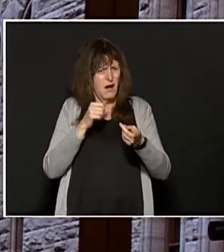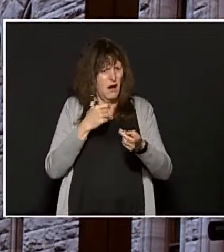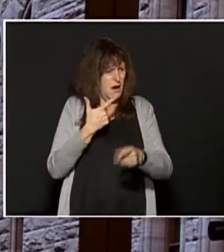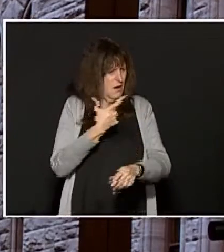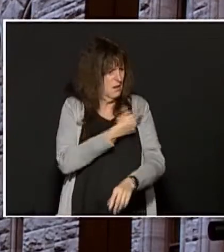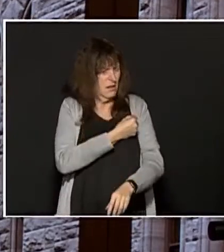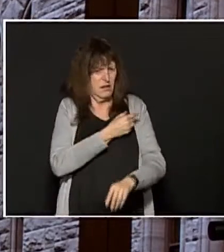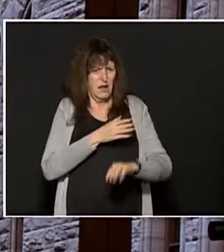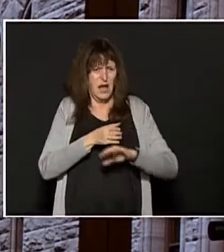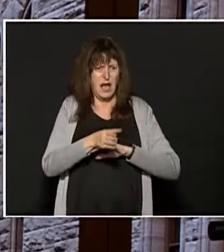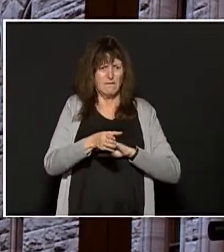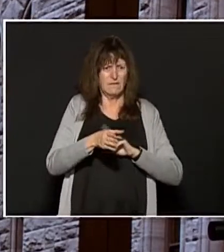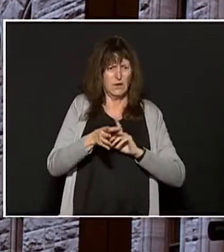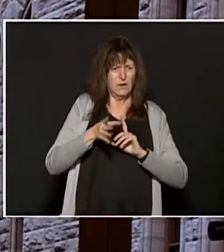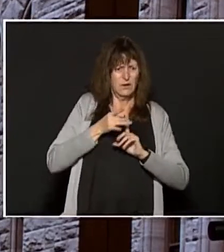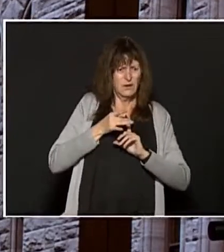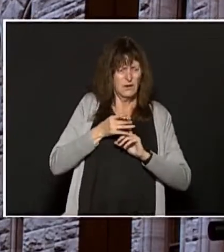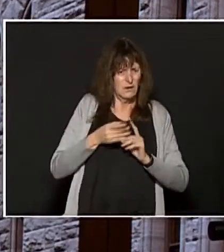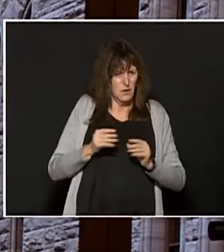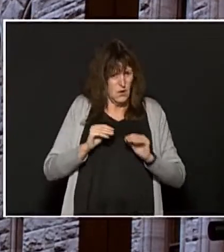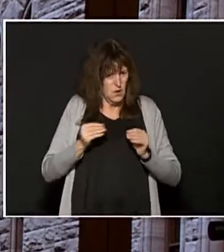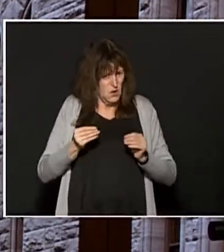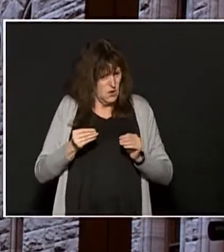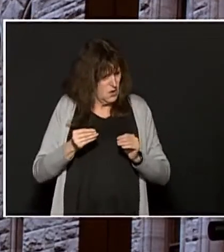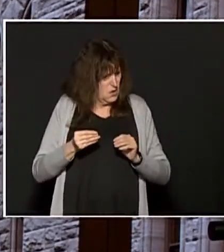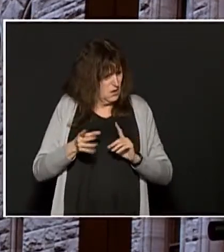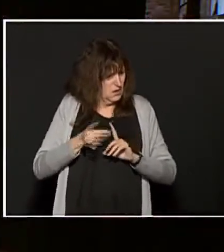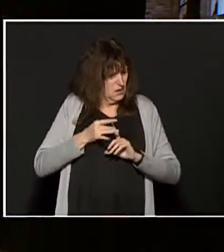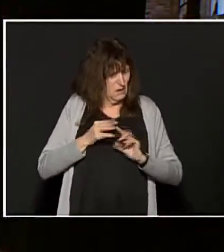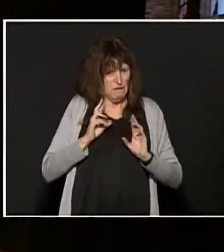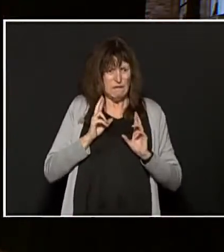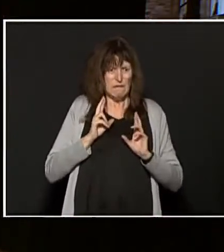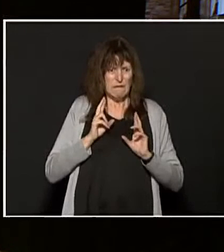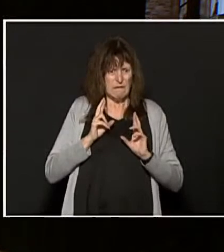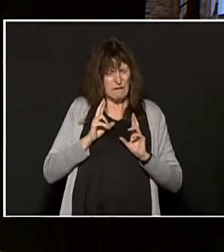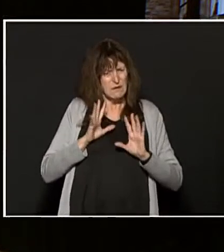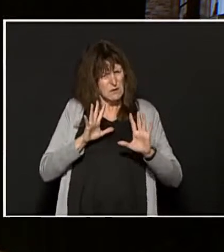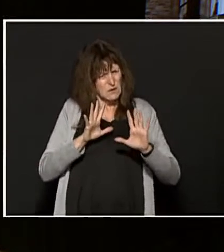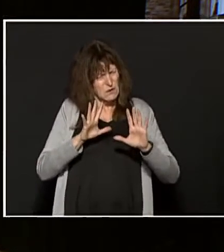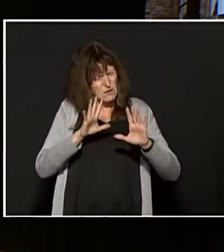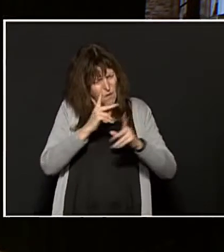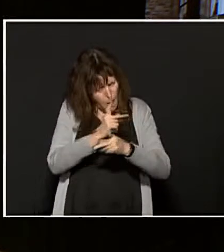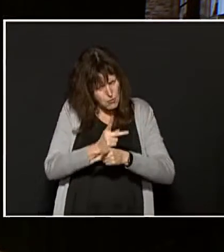optimism. Cautious, as Dr. Brown has said, at this time. Follow-up?